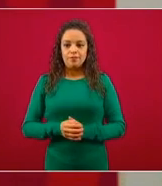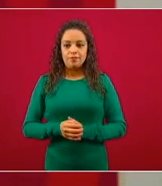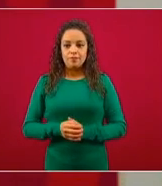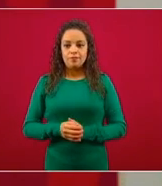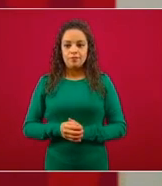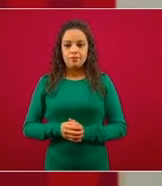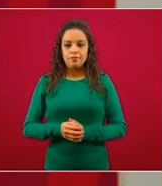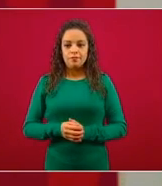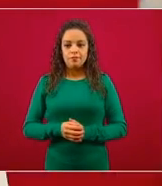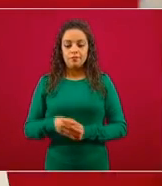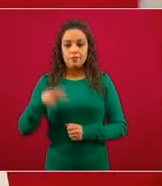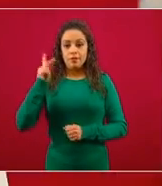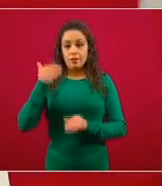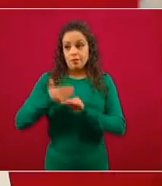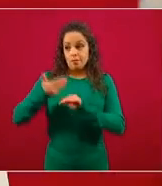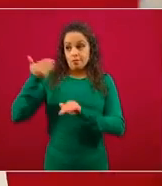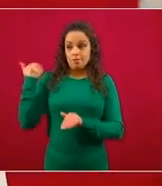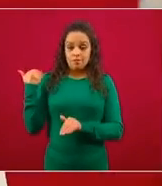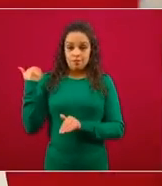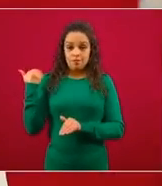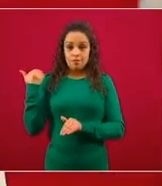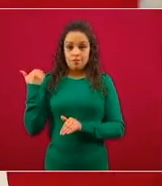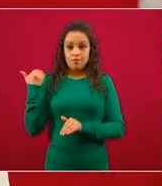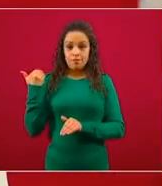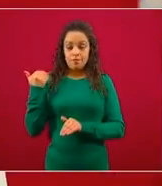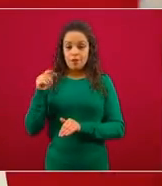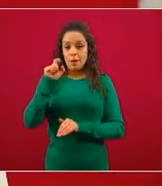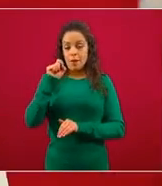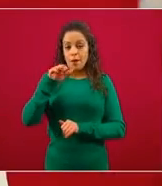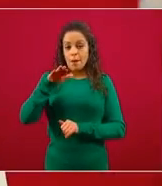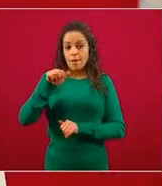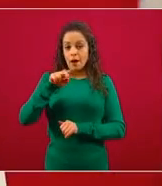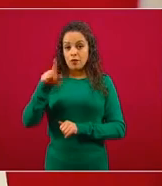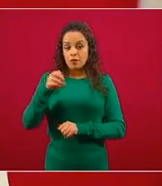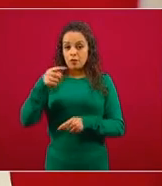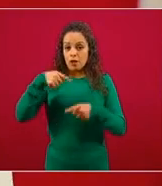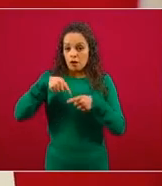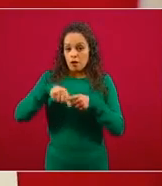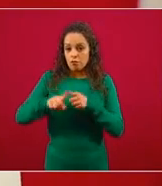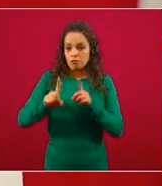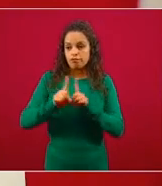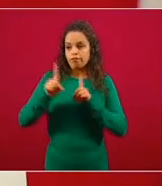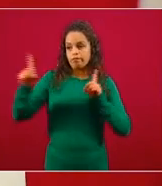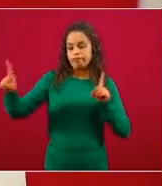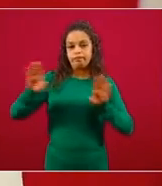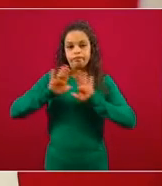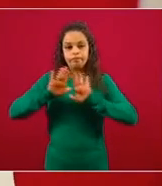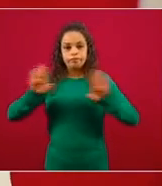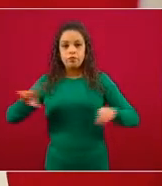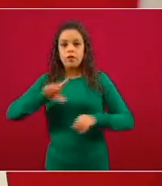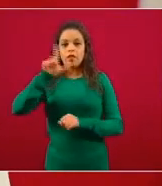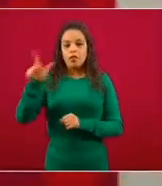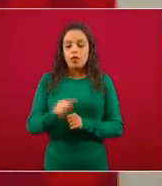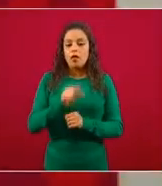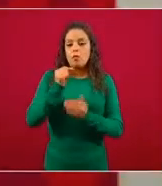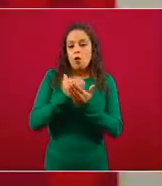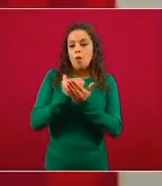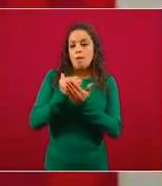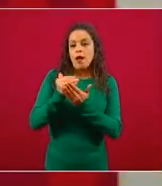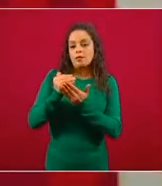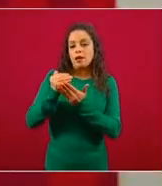taken the measures recommended by Susana Safe Distance, then we would